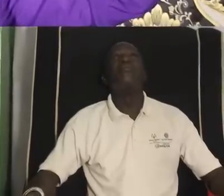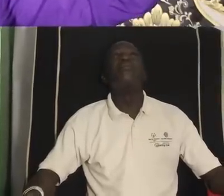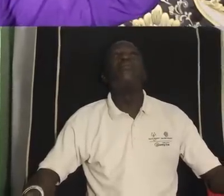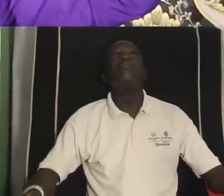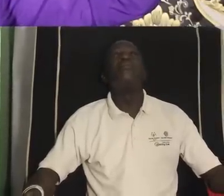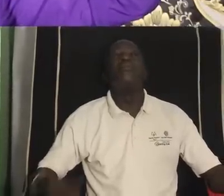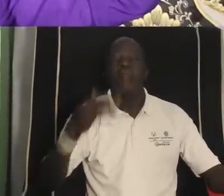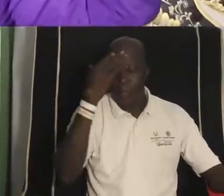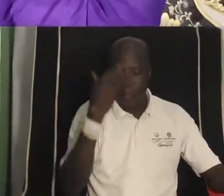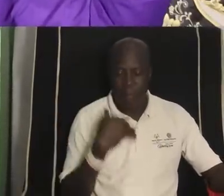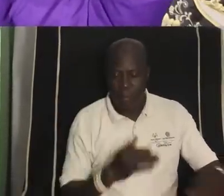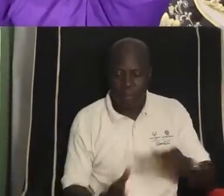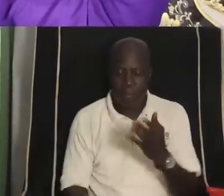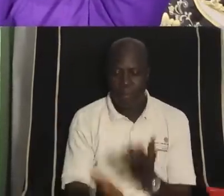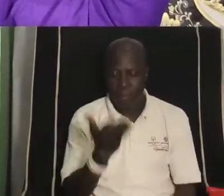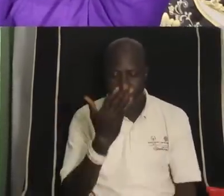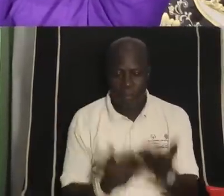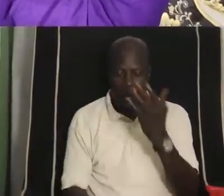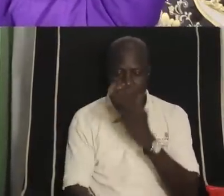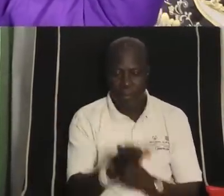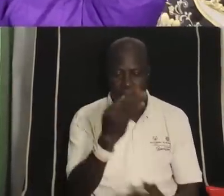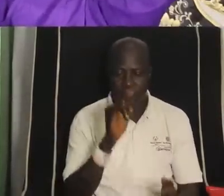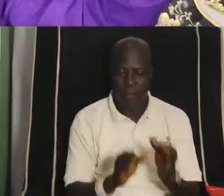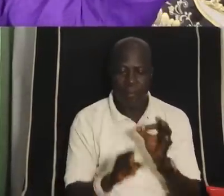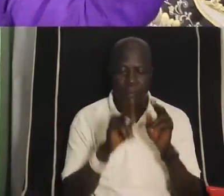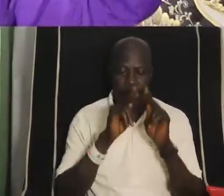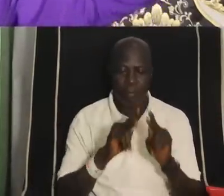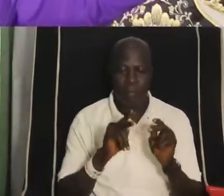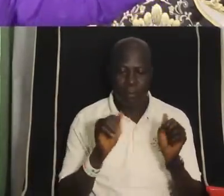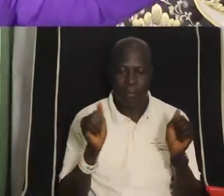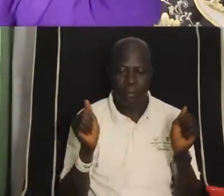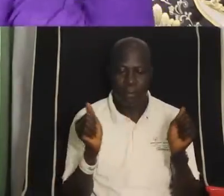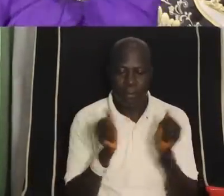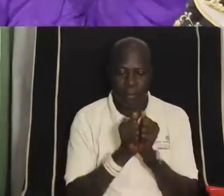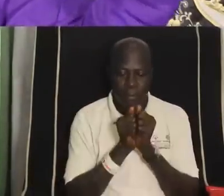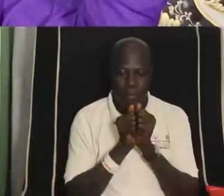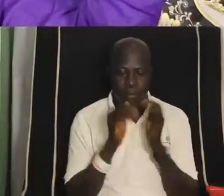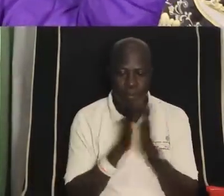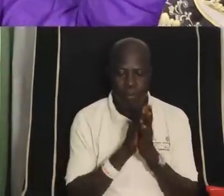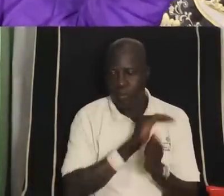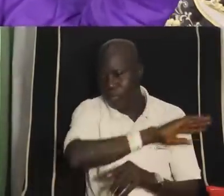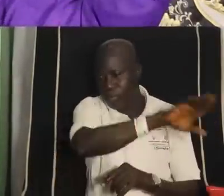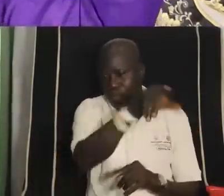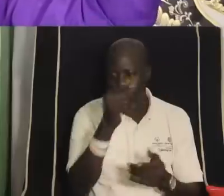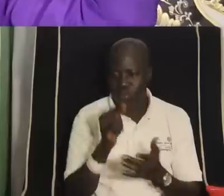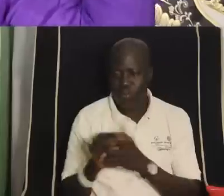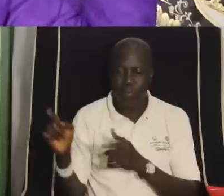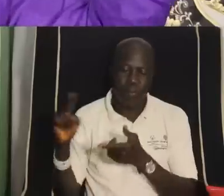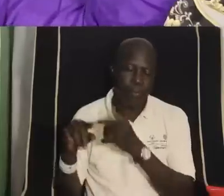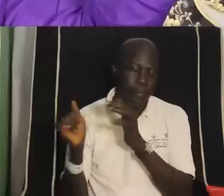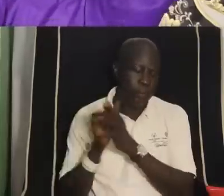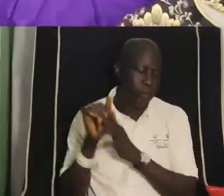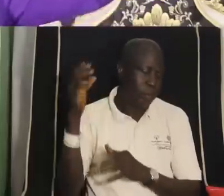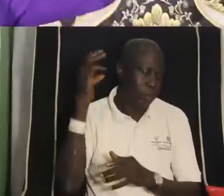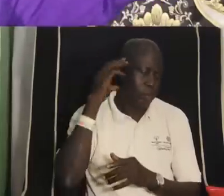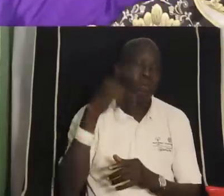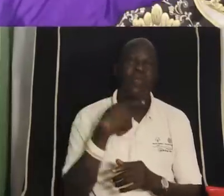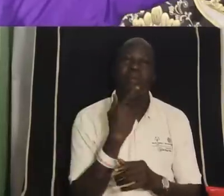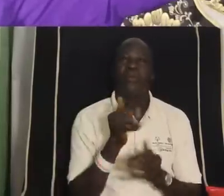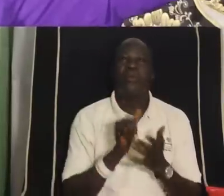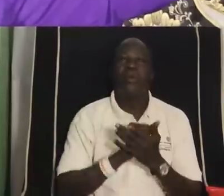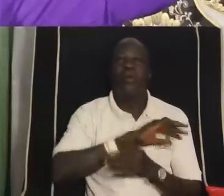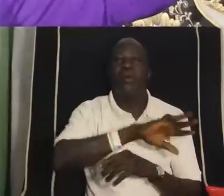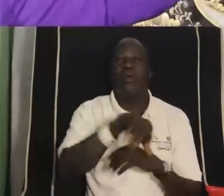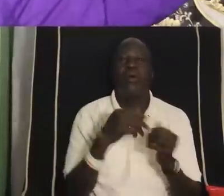ki olorun alaafia the god of peace ki o wa pelu gbogbo eniyan to gbo ohun me